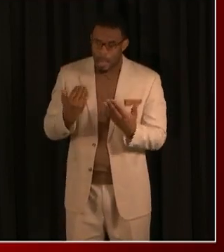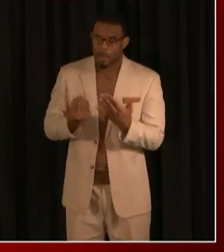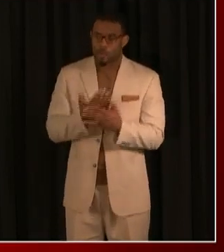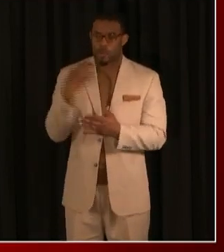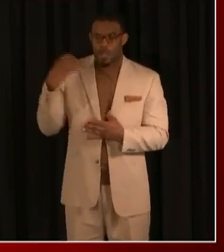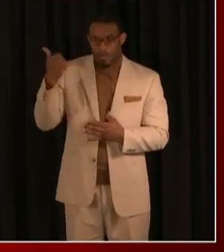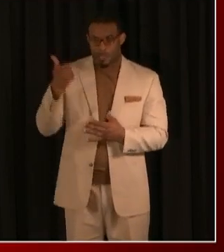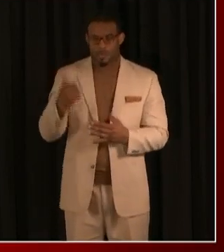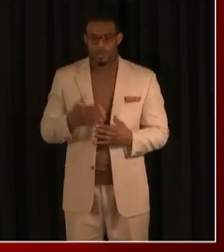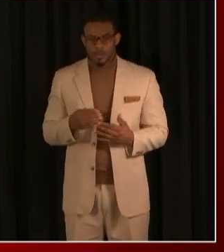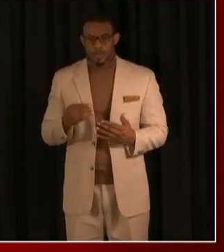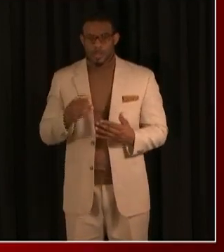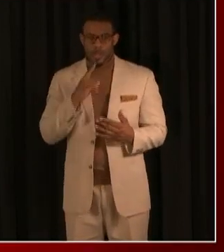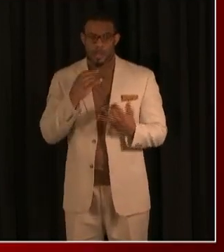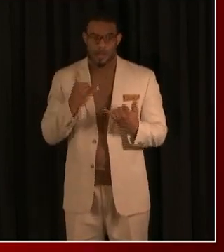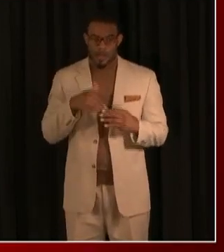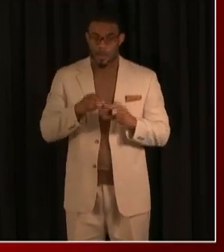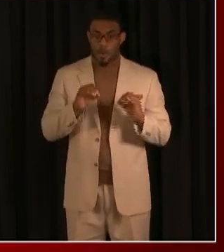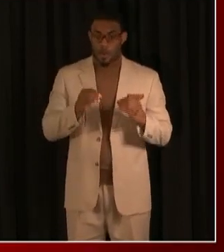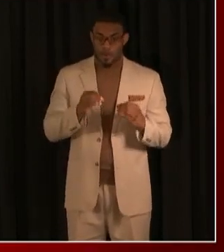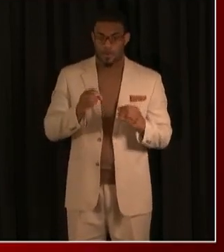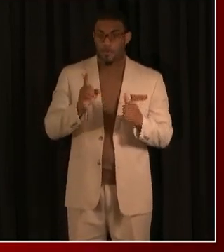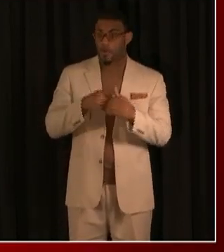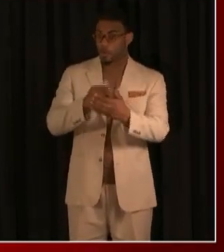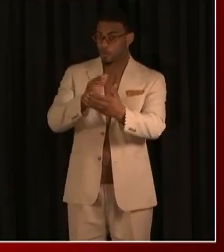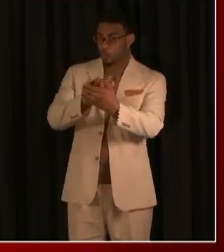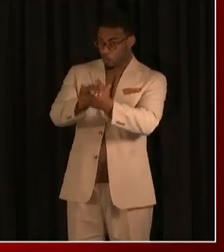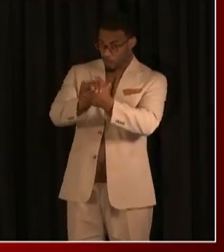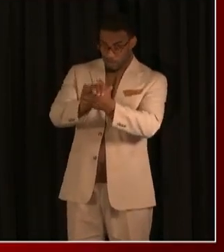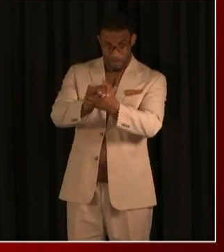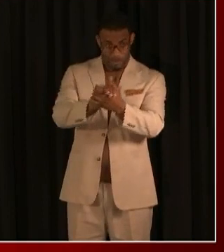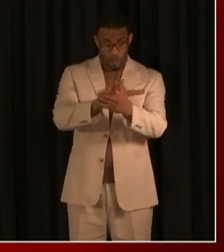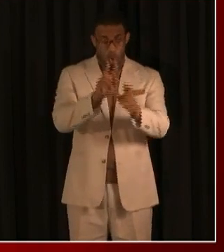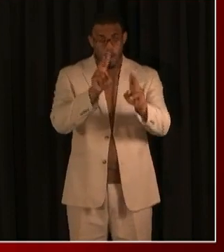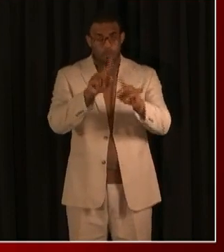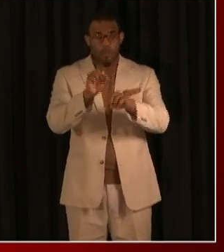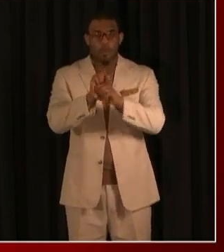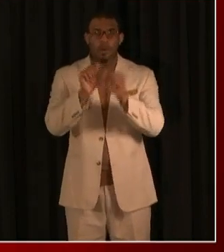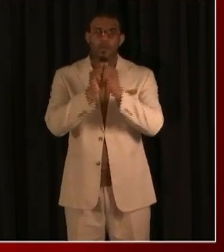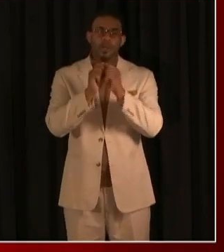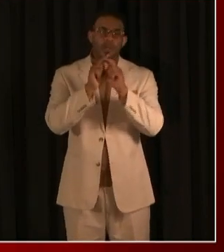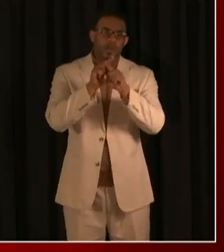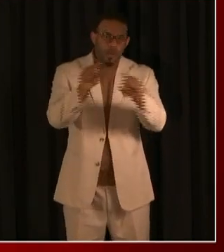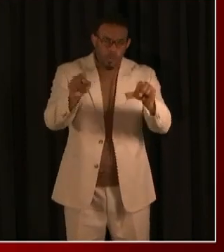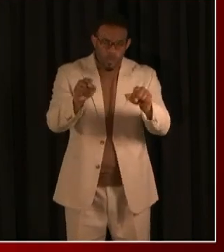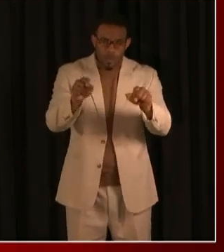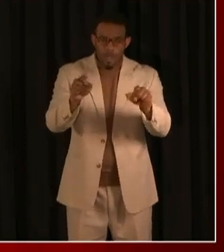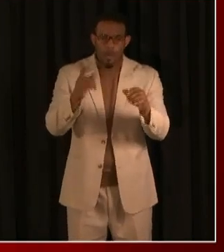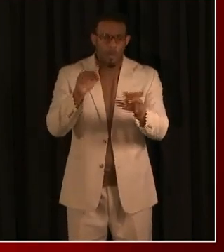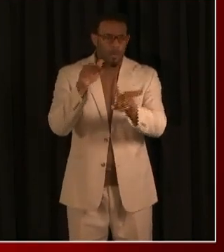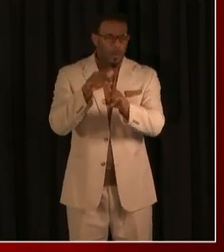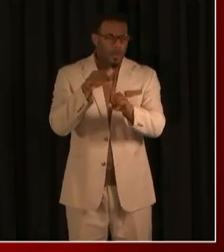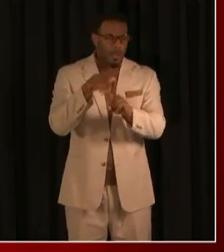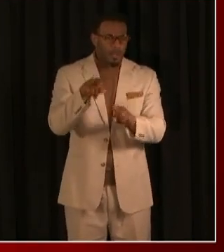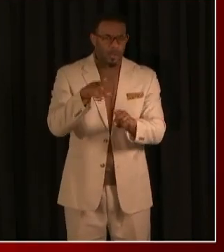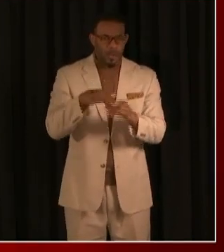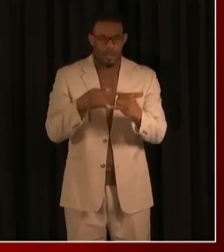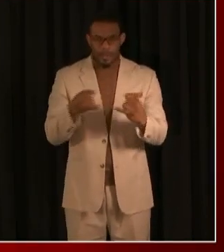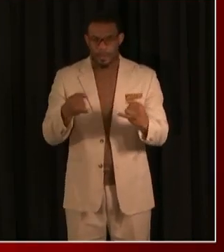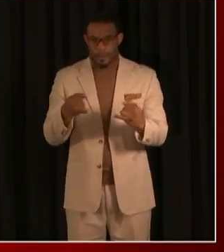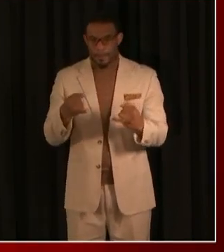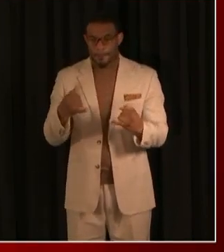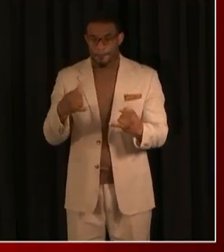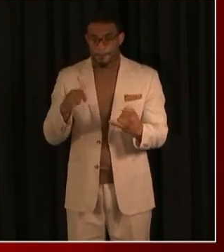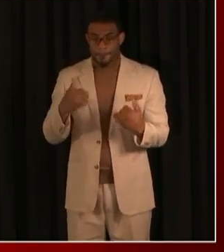commissioners and are now in office. First, congratulations, and we look forward to working with you. But want to remind all of you